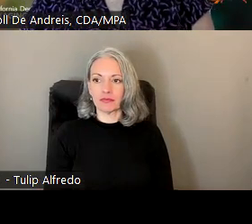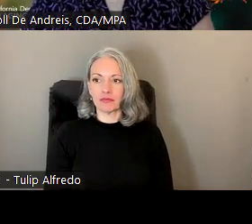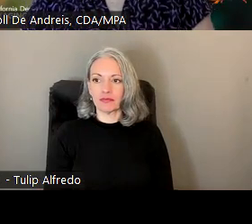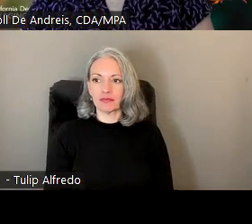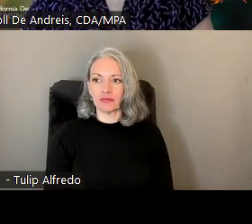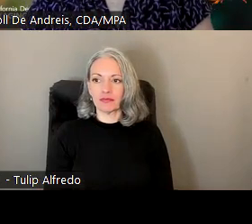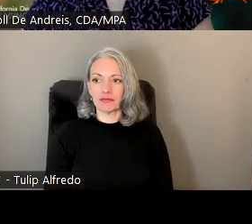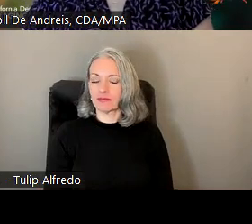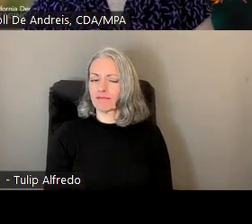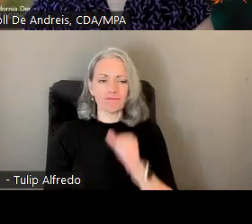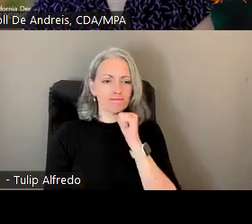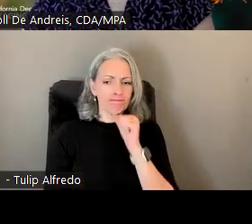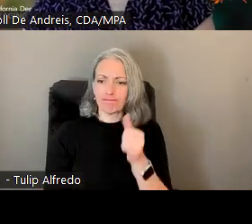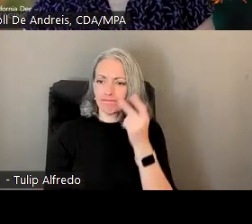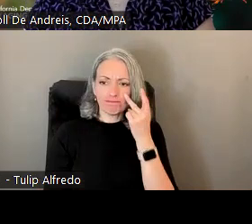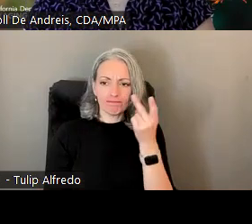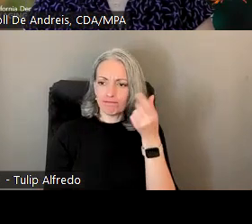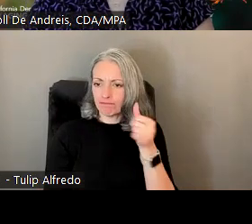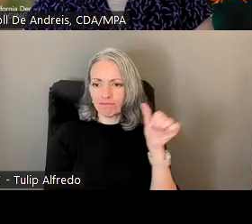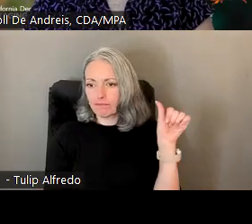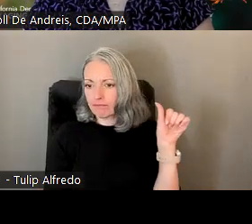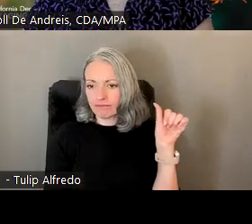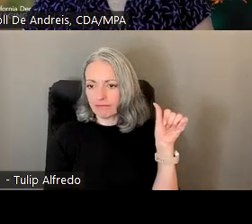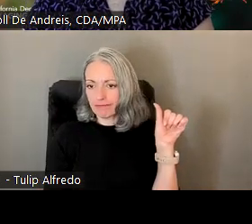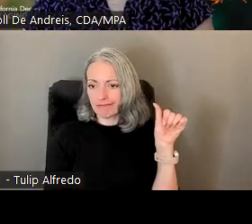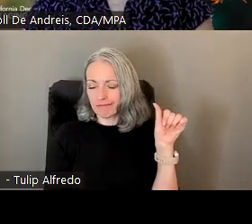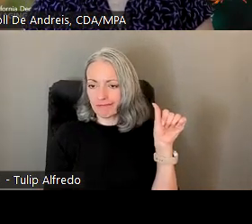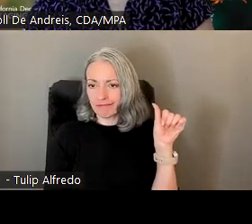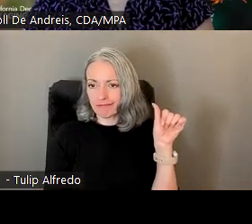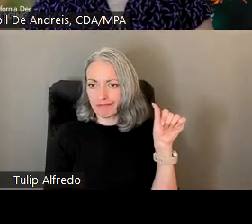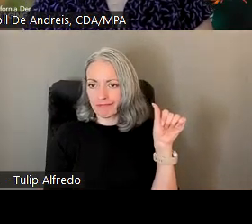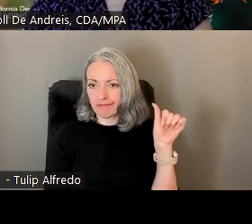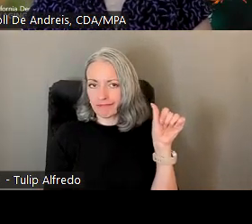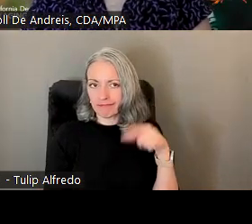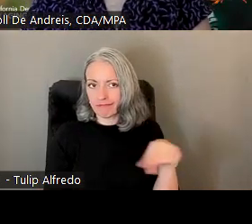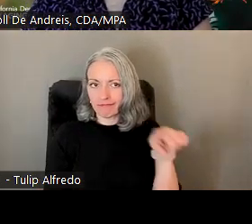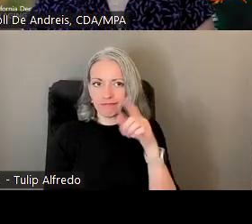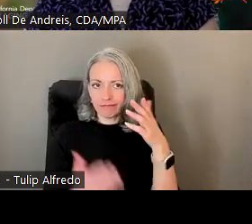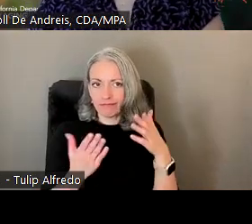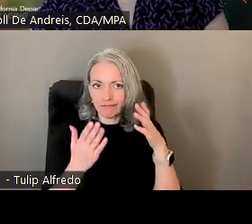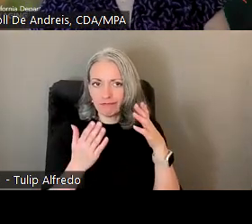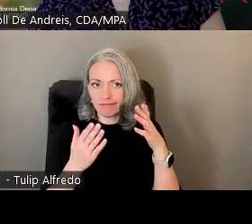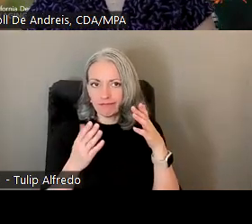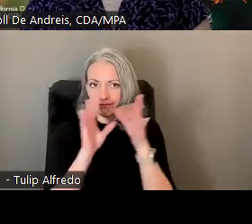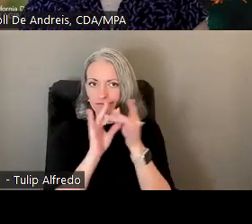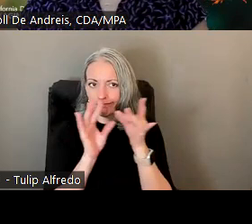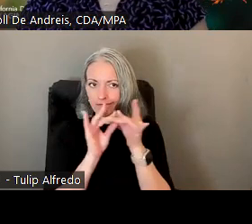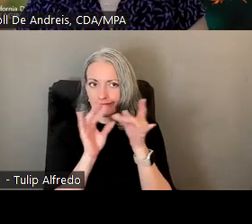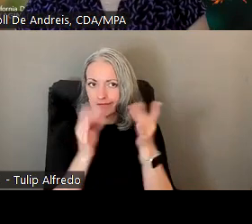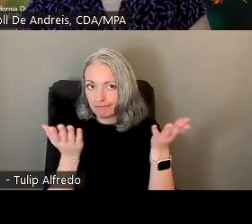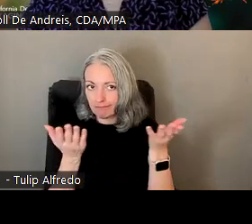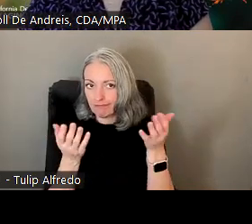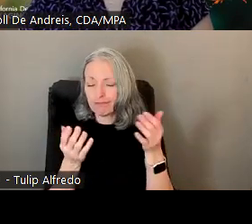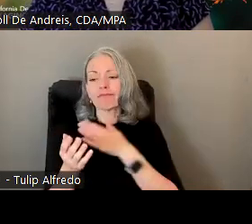And I am not seeing any public attendees wanting to provide any comments. Please